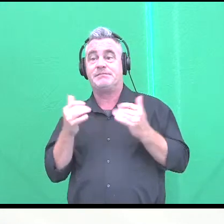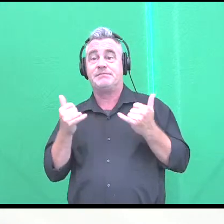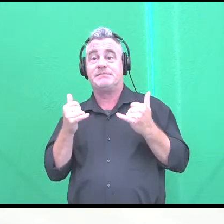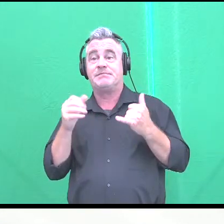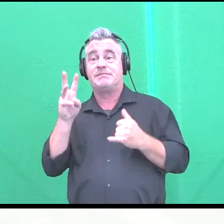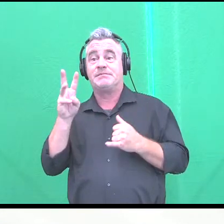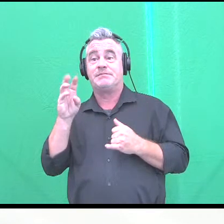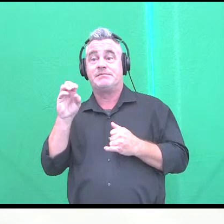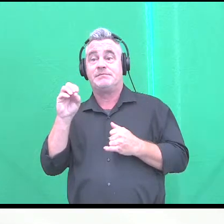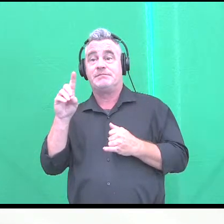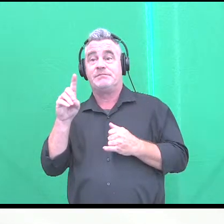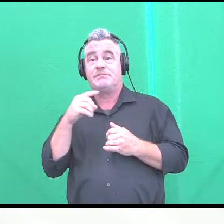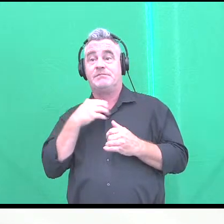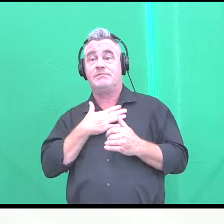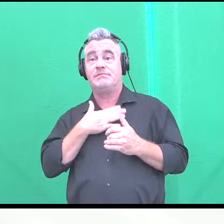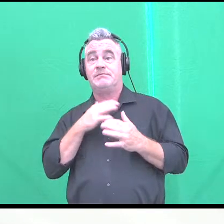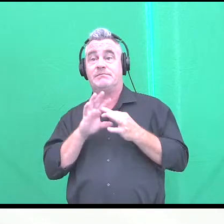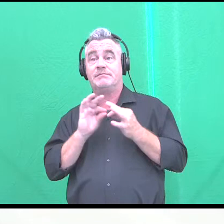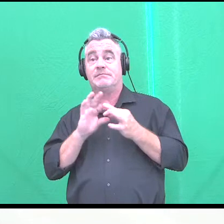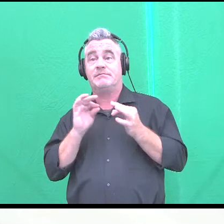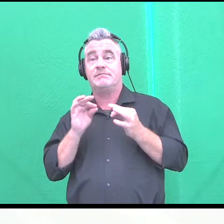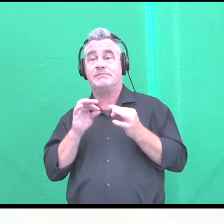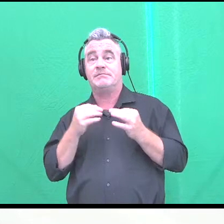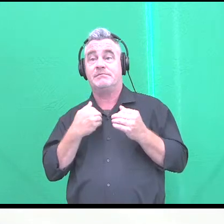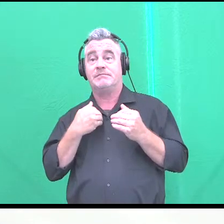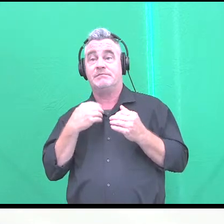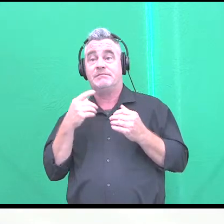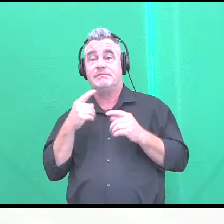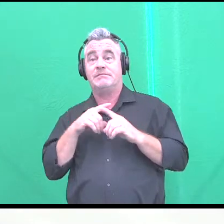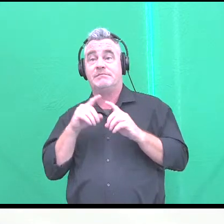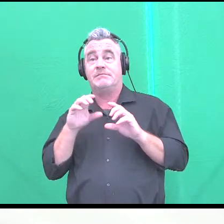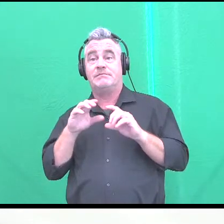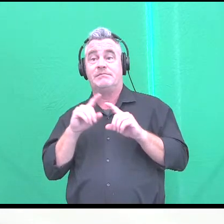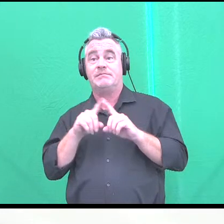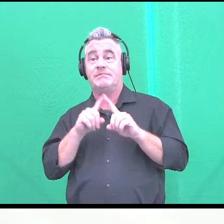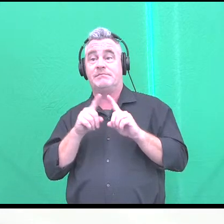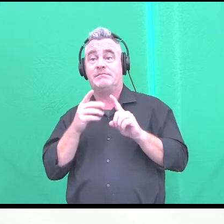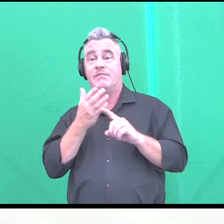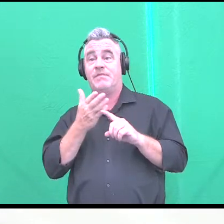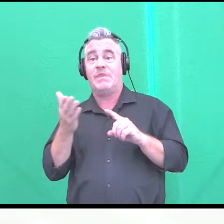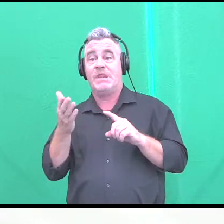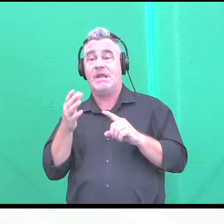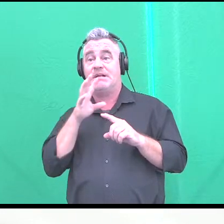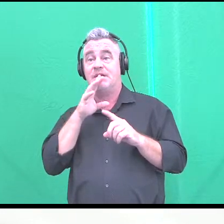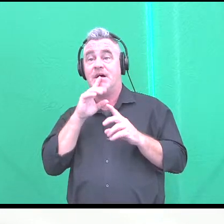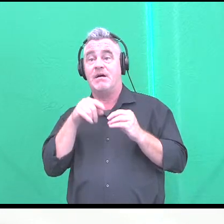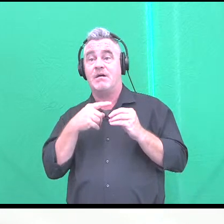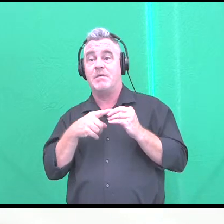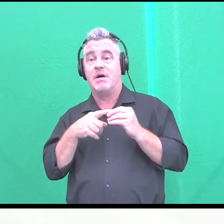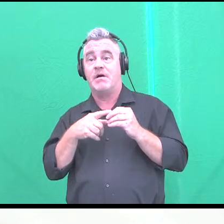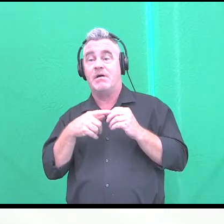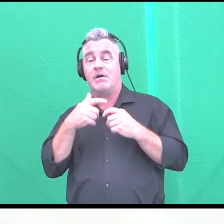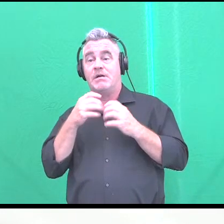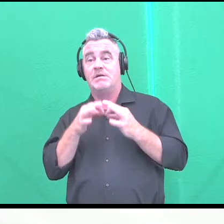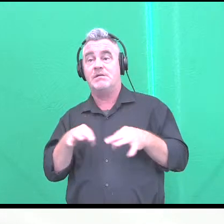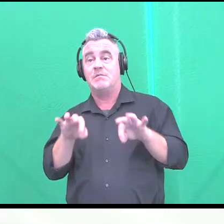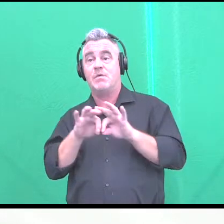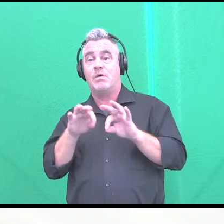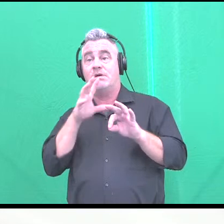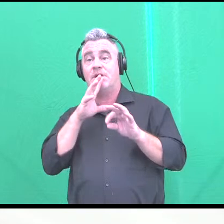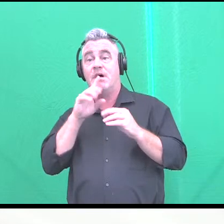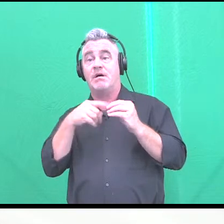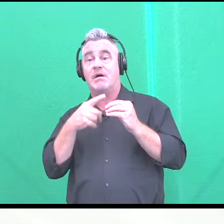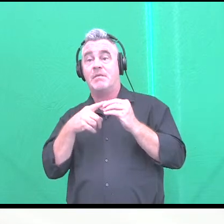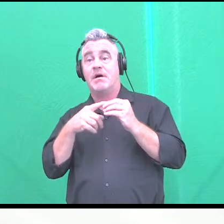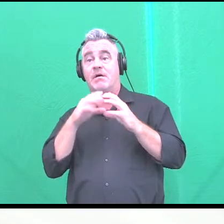comments this week, believe it or not, I had a completely different set of things to talk about. But I think it's important to talk a little bit about